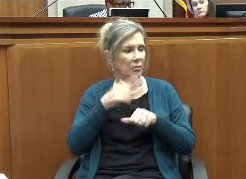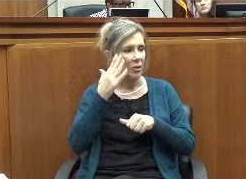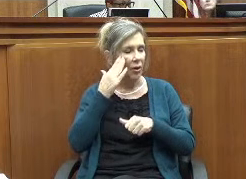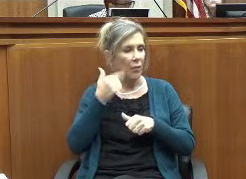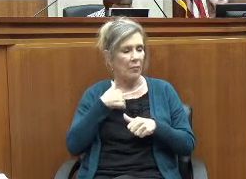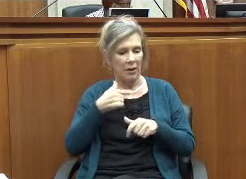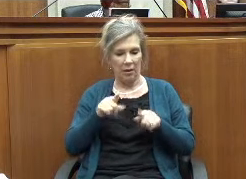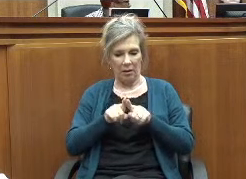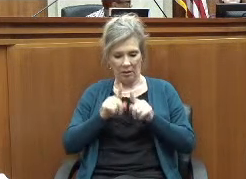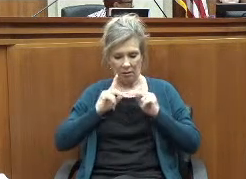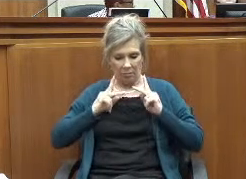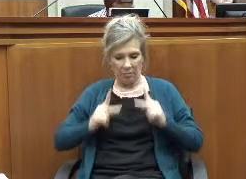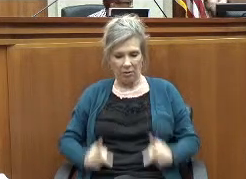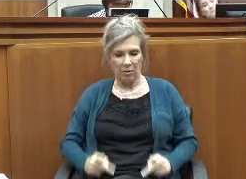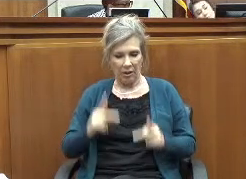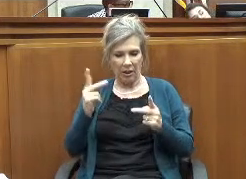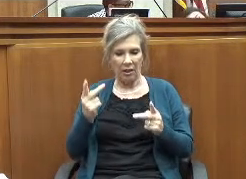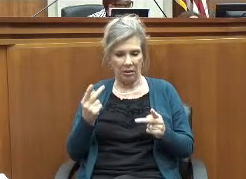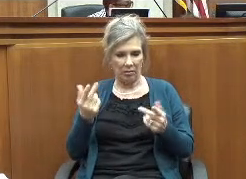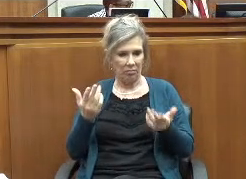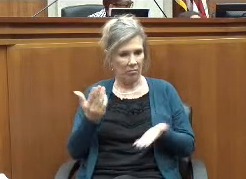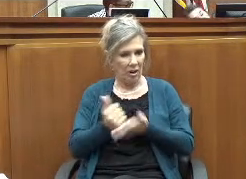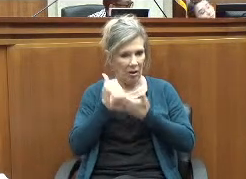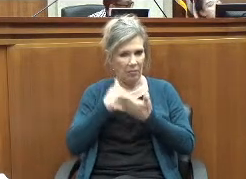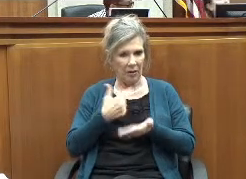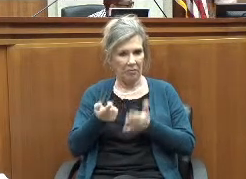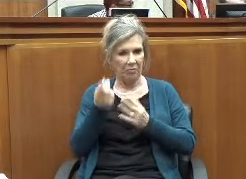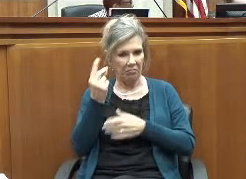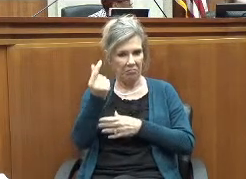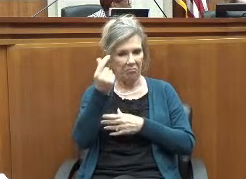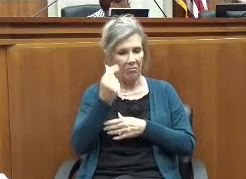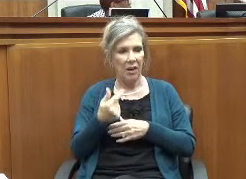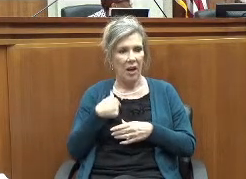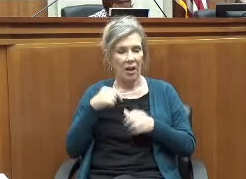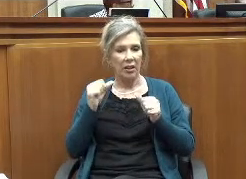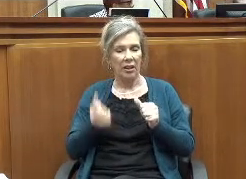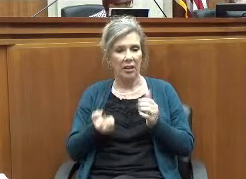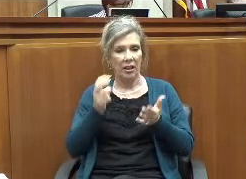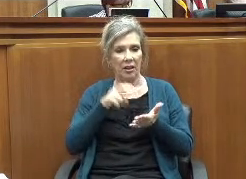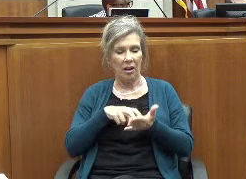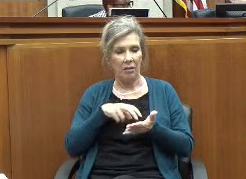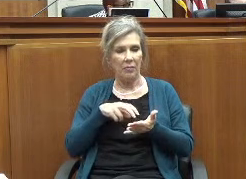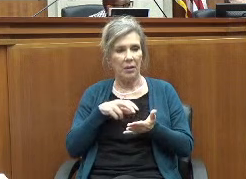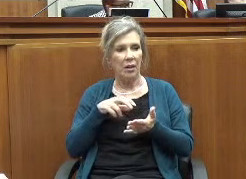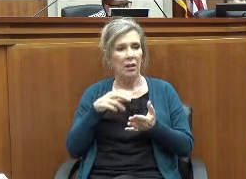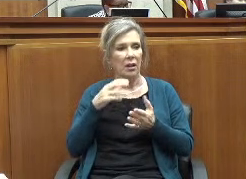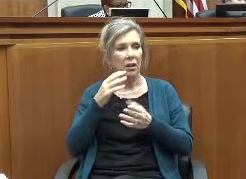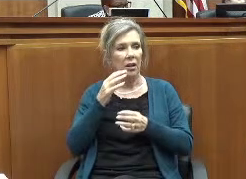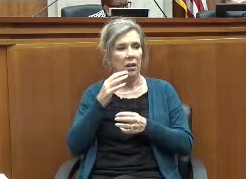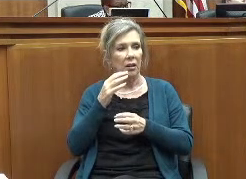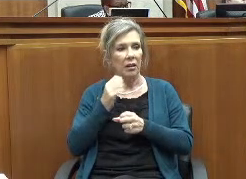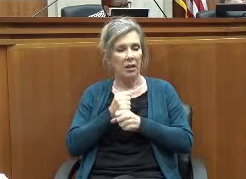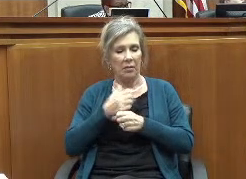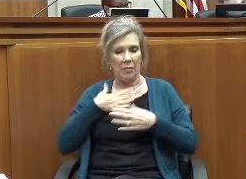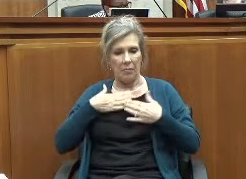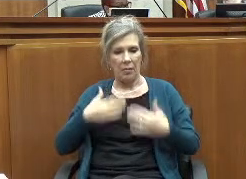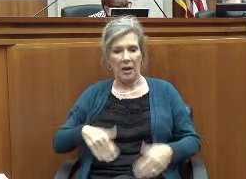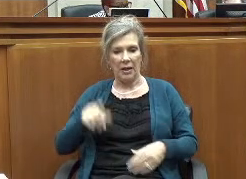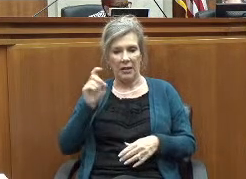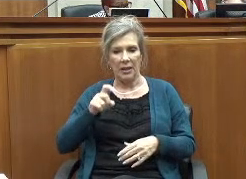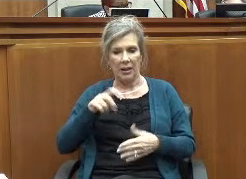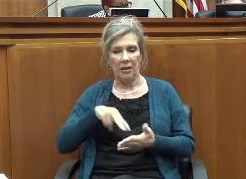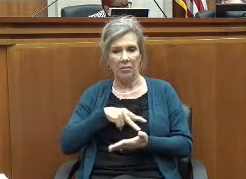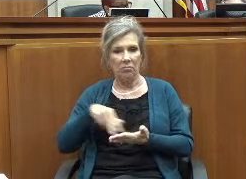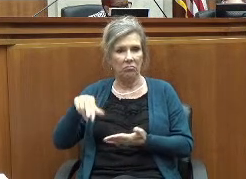jumping in with help right when I needed it. I could get up from my chair and give my body the movement it needed